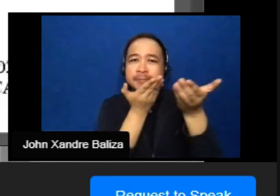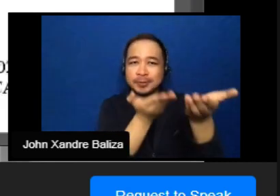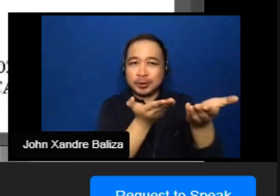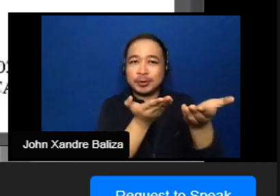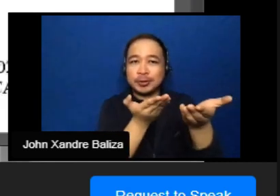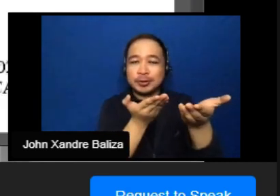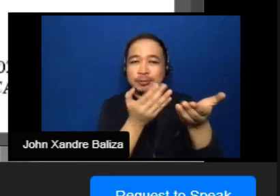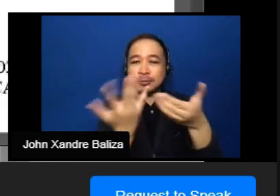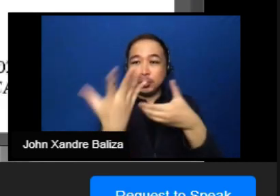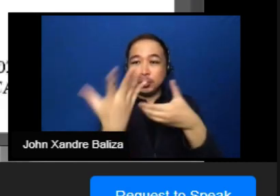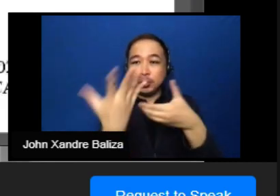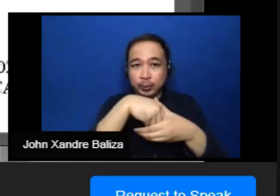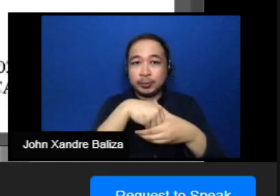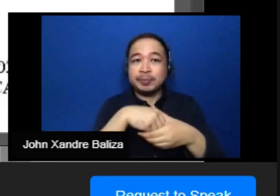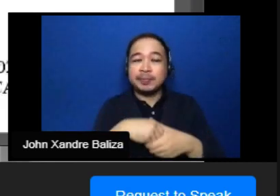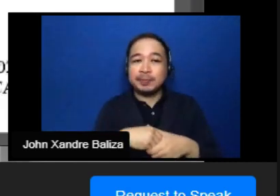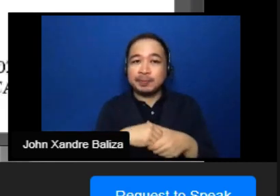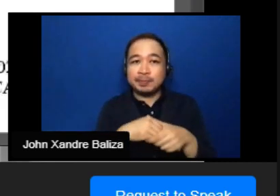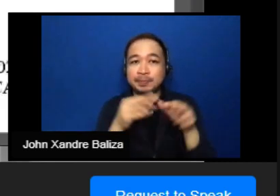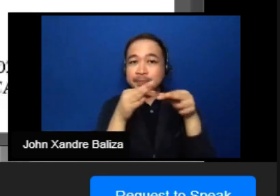incorporated.